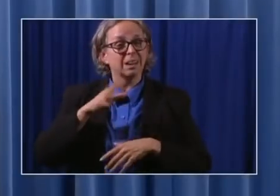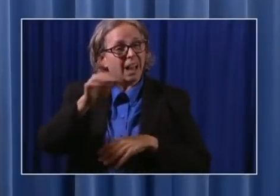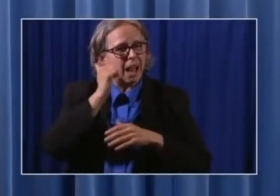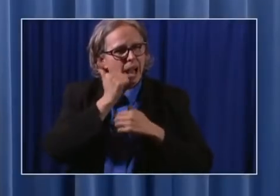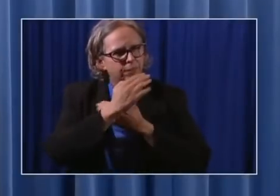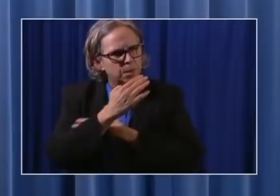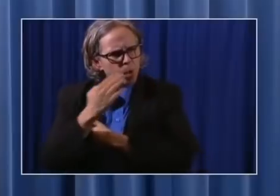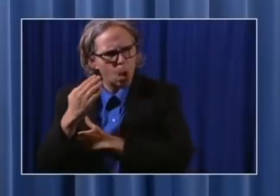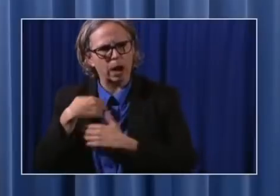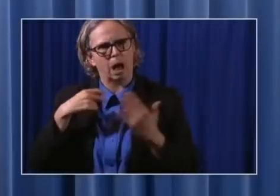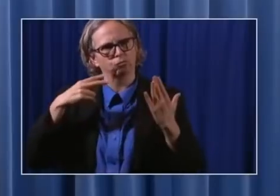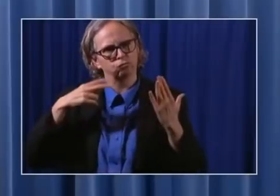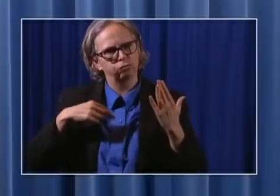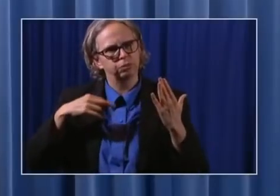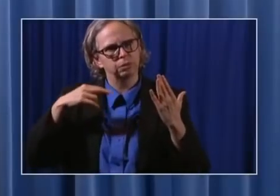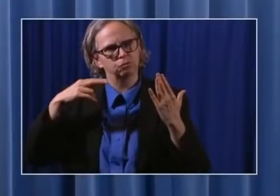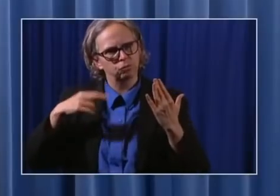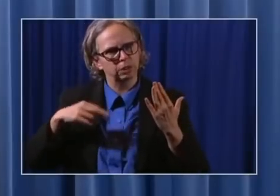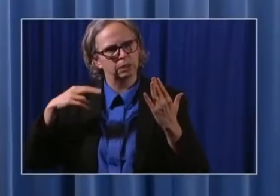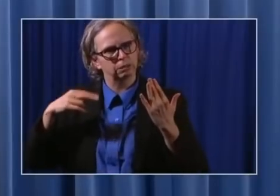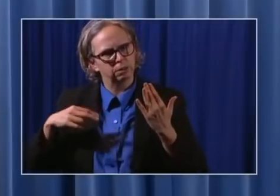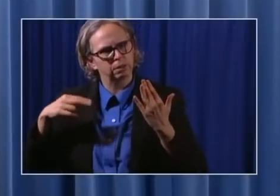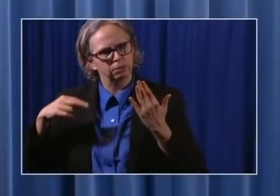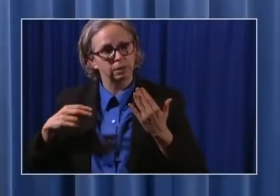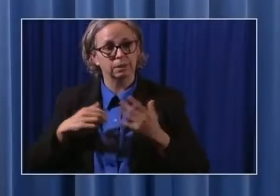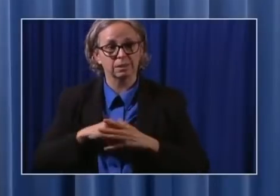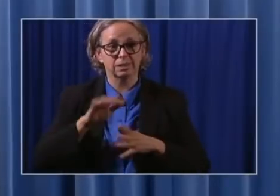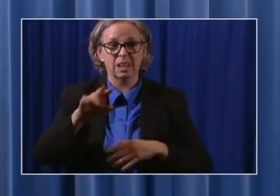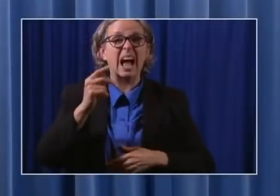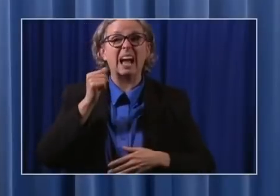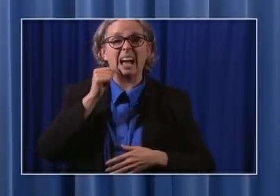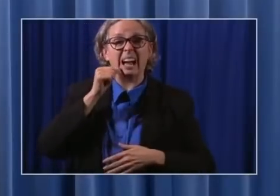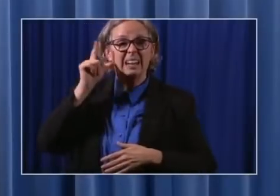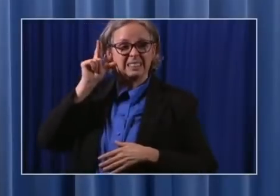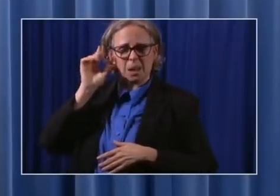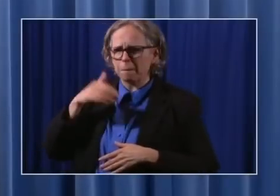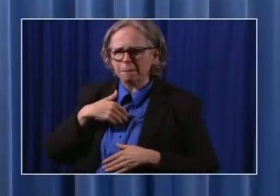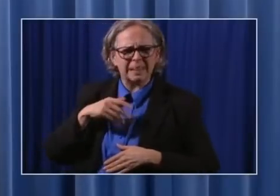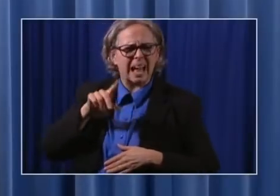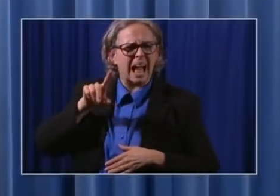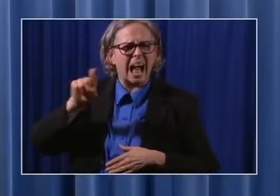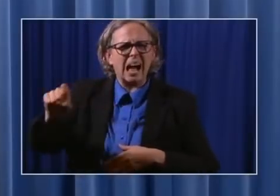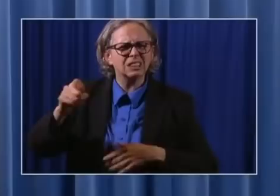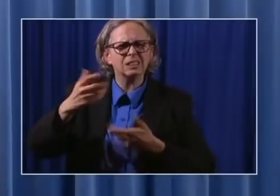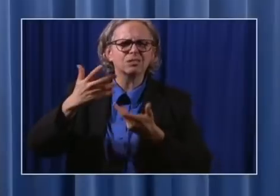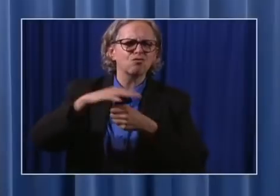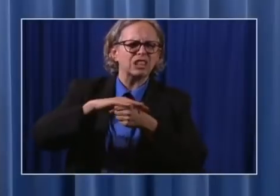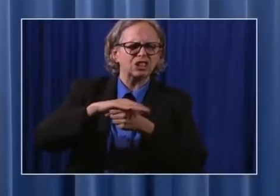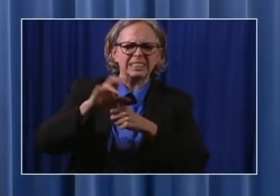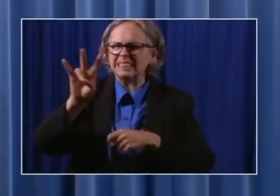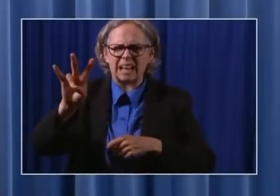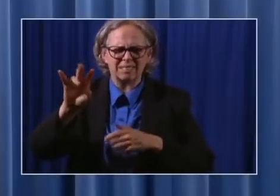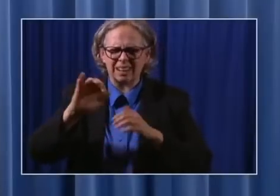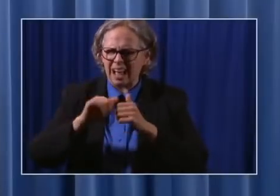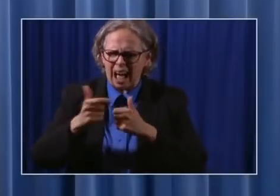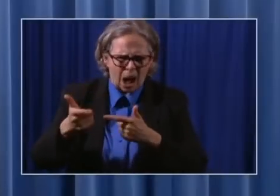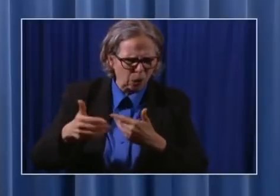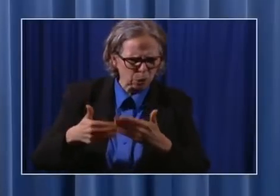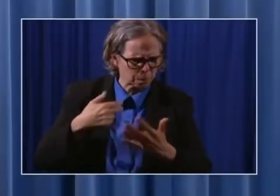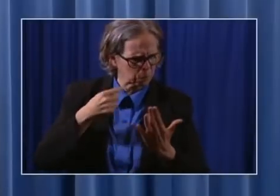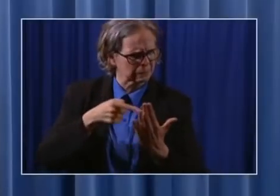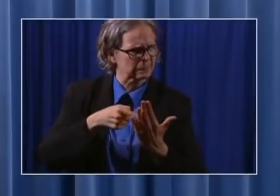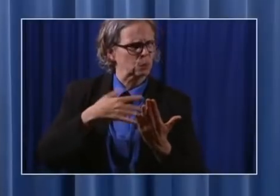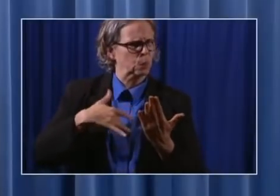I had, frankly, the other day, I was asking our team about Region 7. I said, how's that looking? So it's something that we